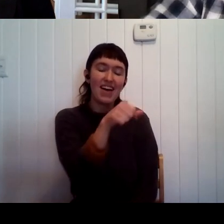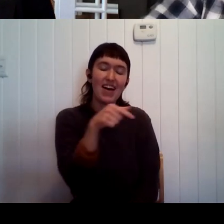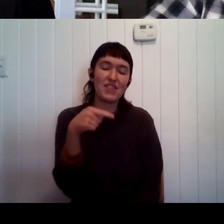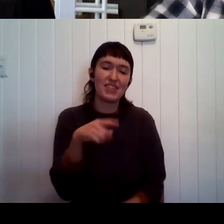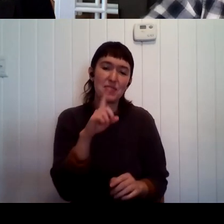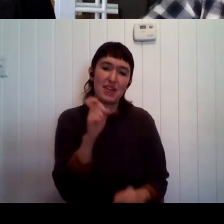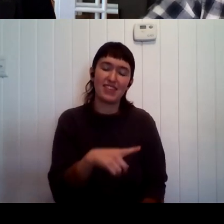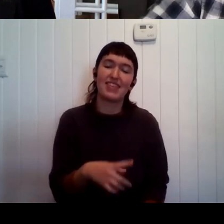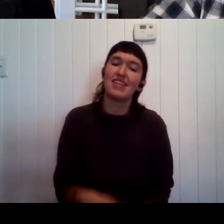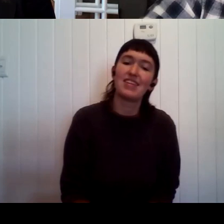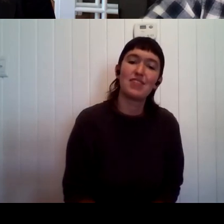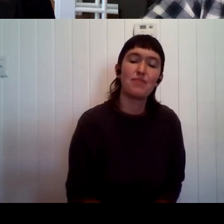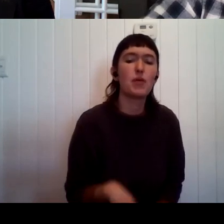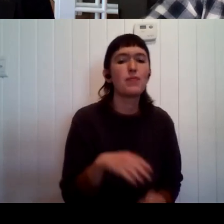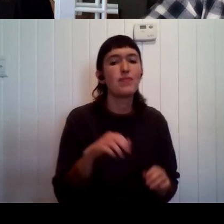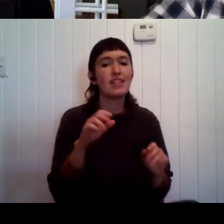Absolutely. So